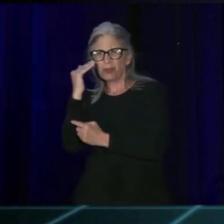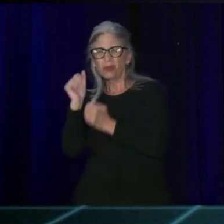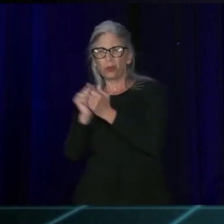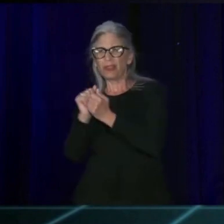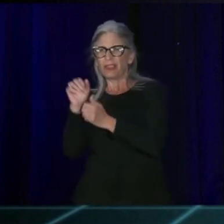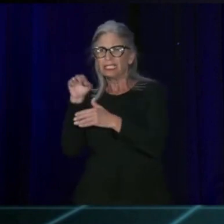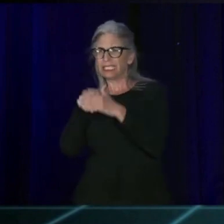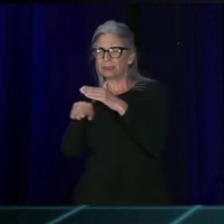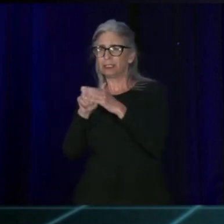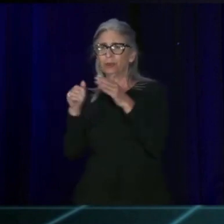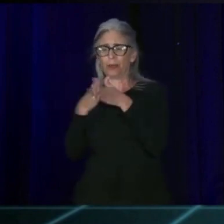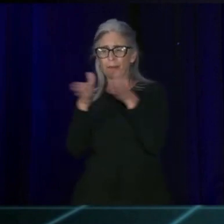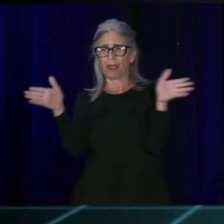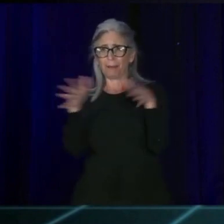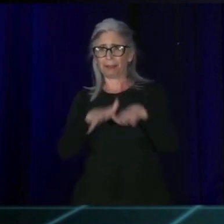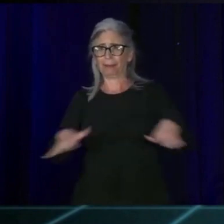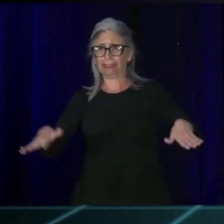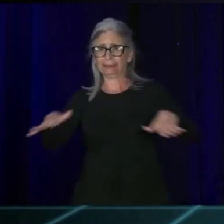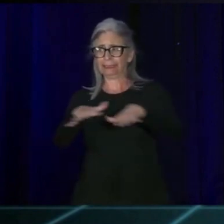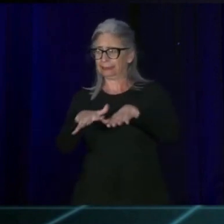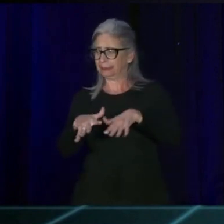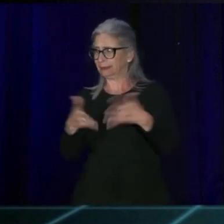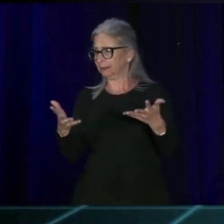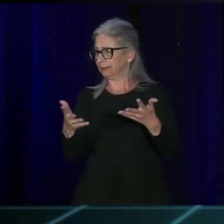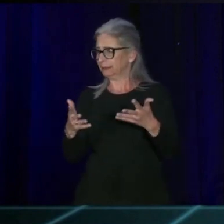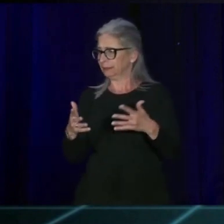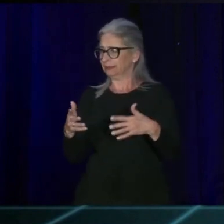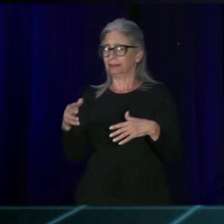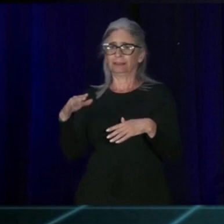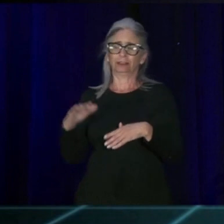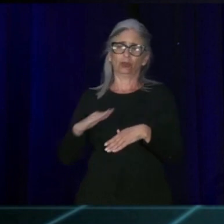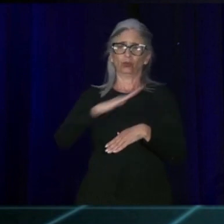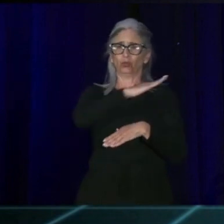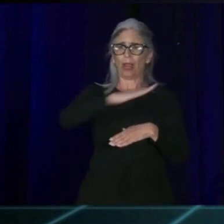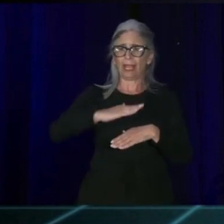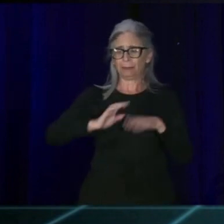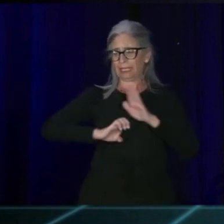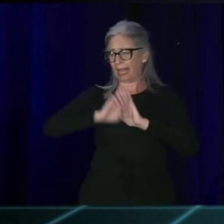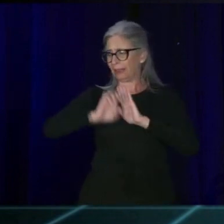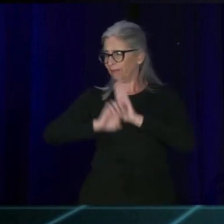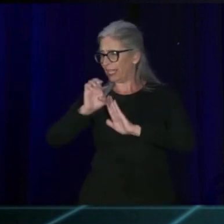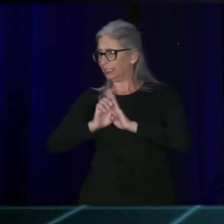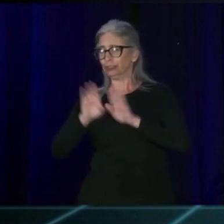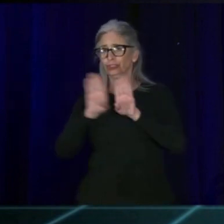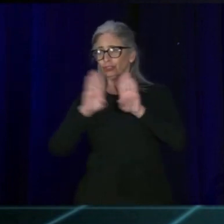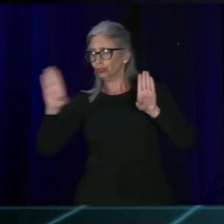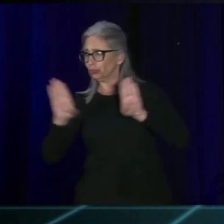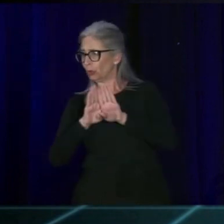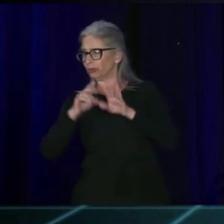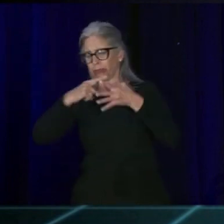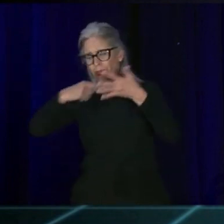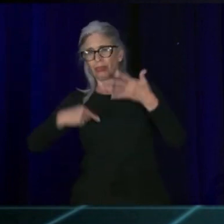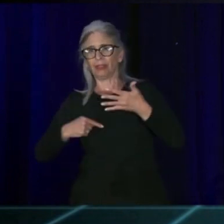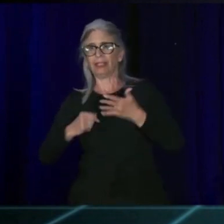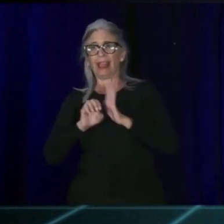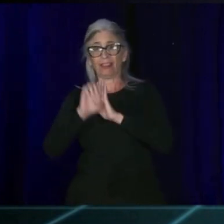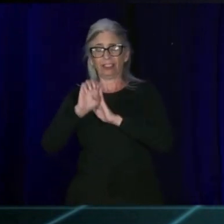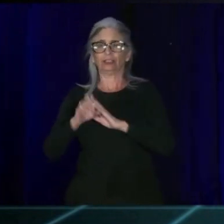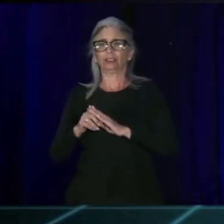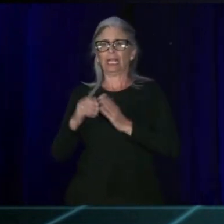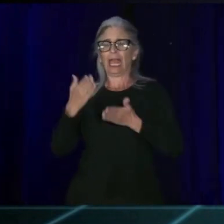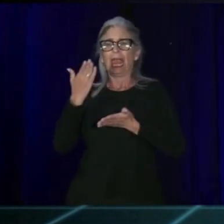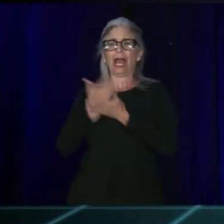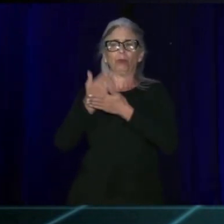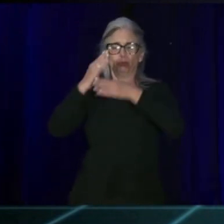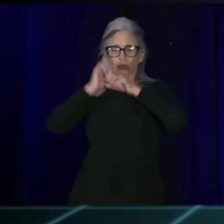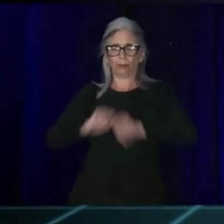public spaces, such as curb cuts, ramps, elevators, and sliding doors. They help to remove barriers for people with